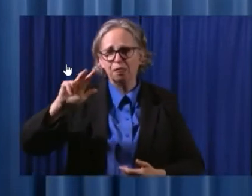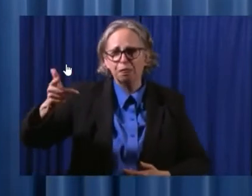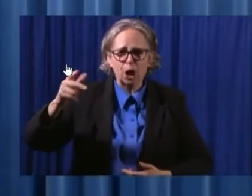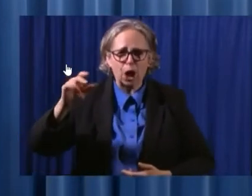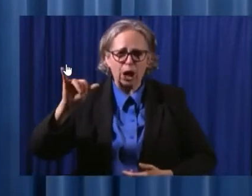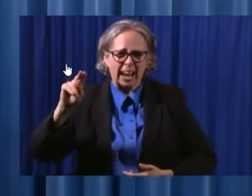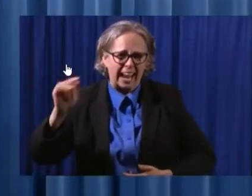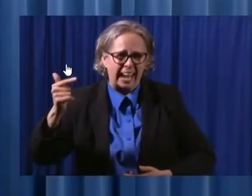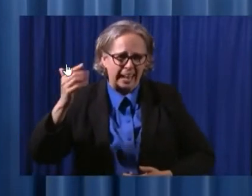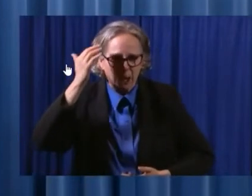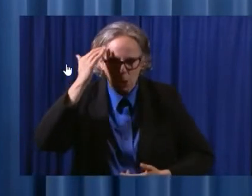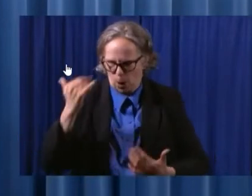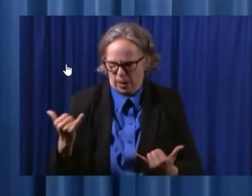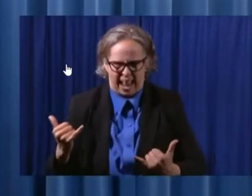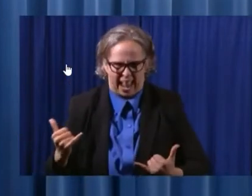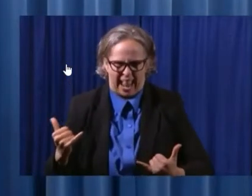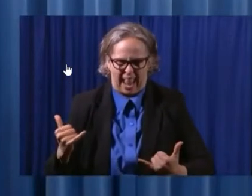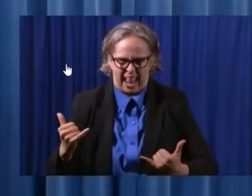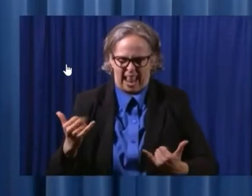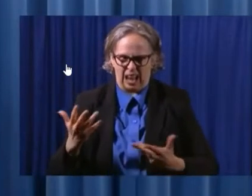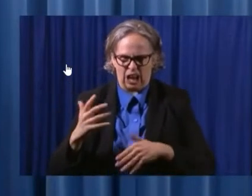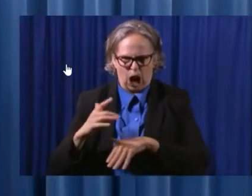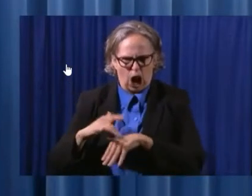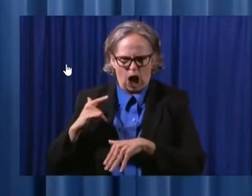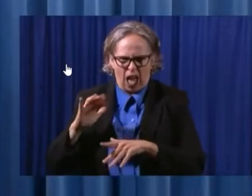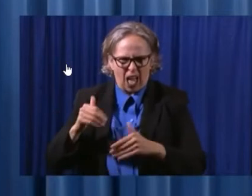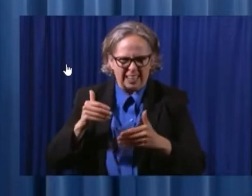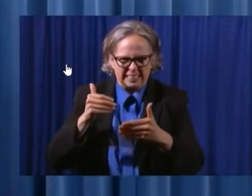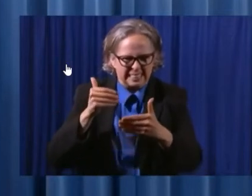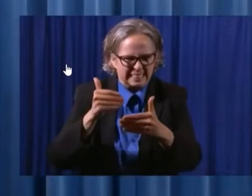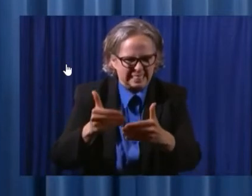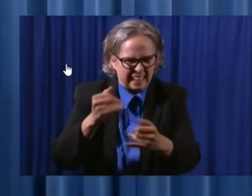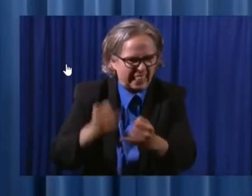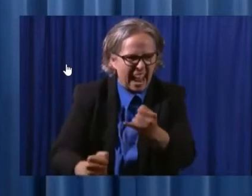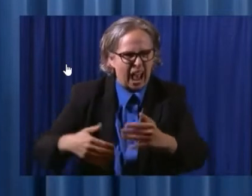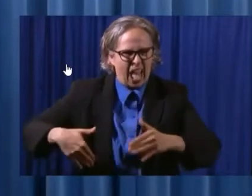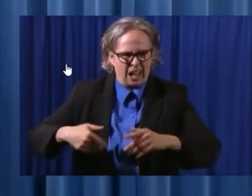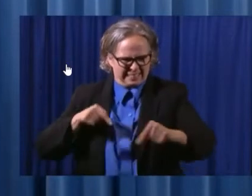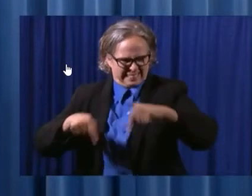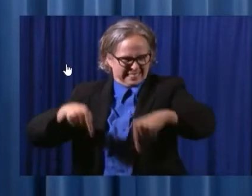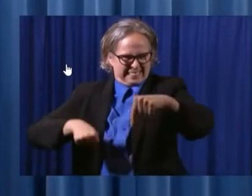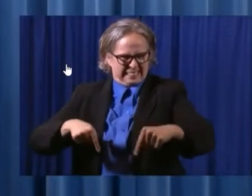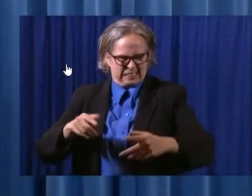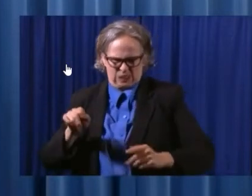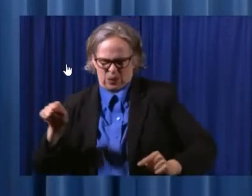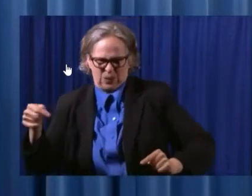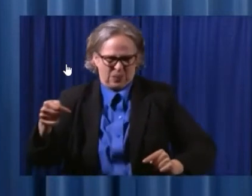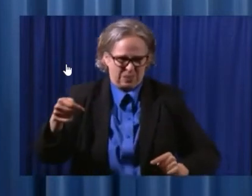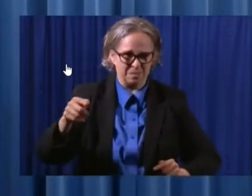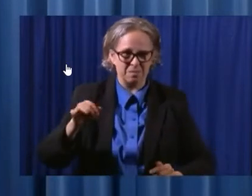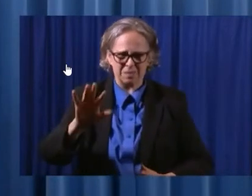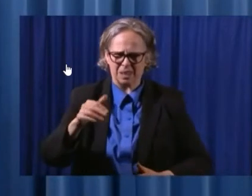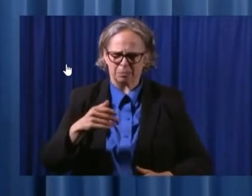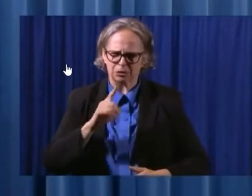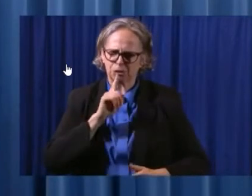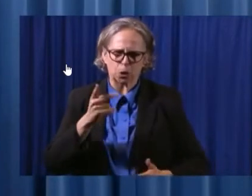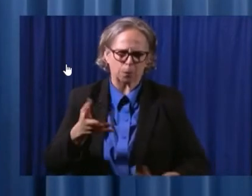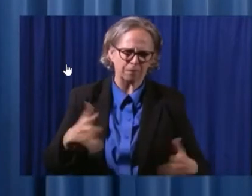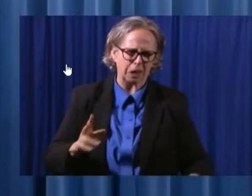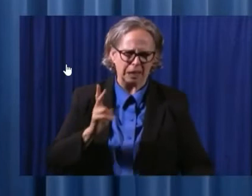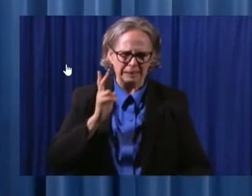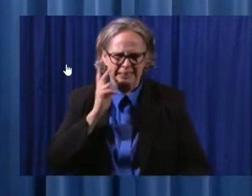fairly early. What we're seeing, of course, as you can see in headlines across the state and on the news, on TV